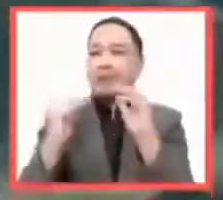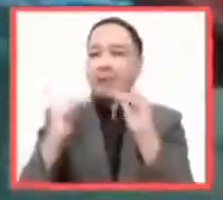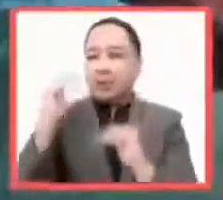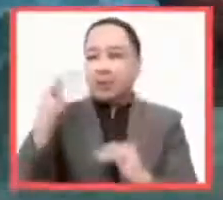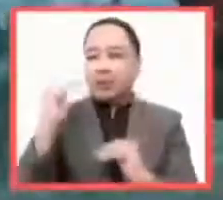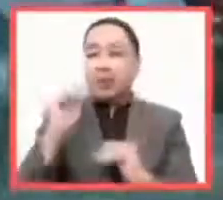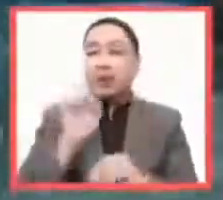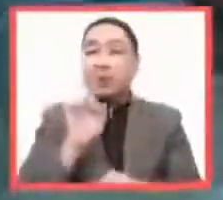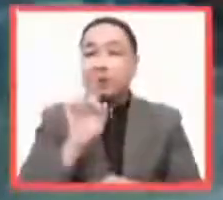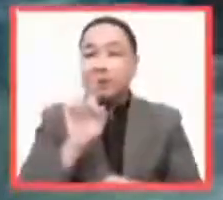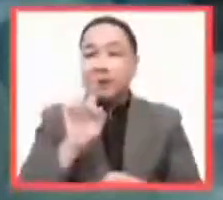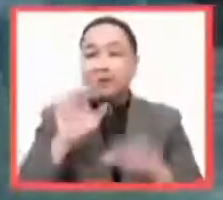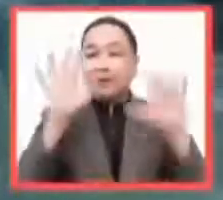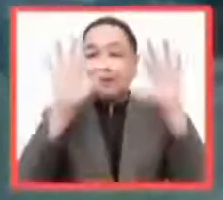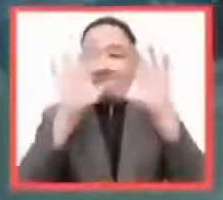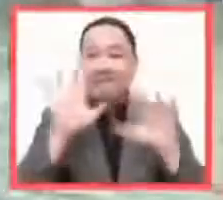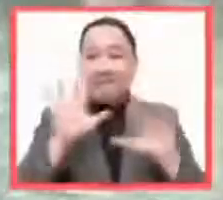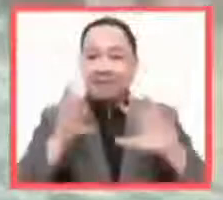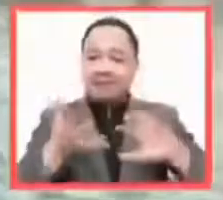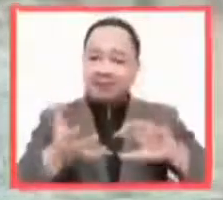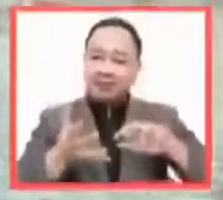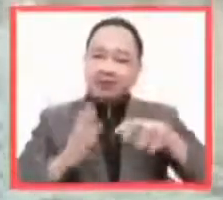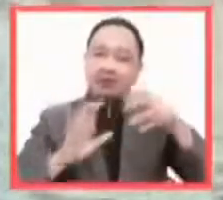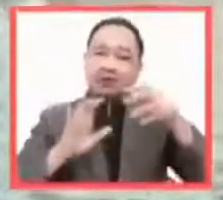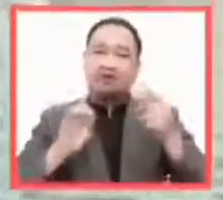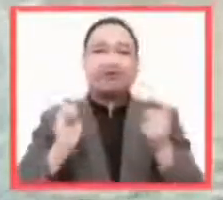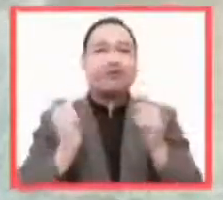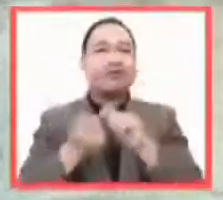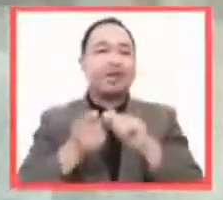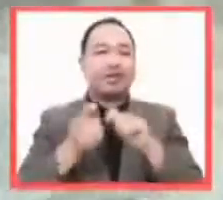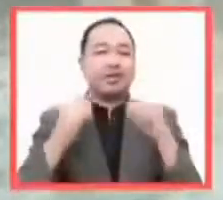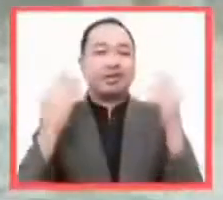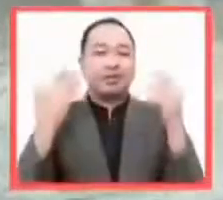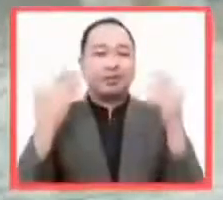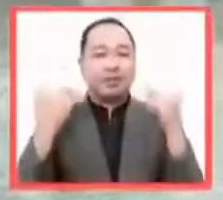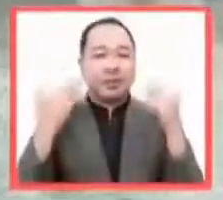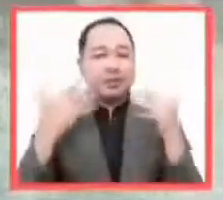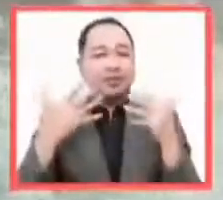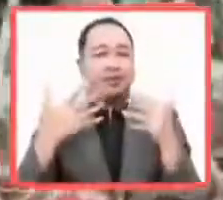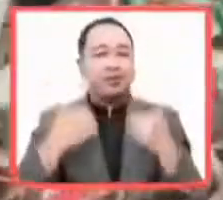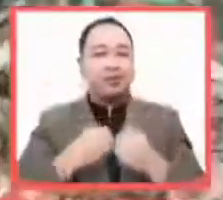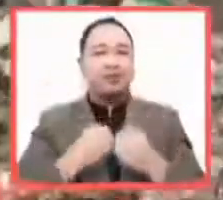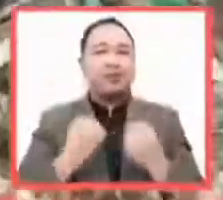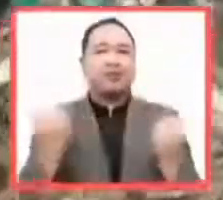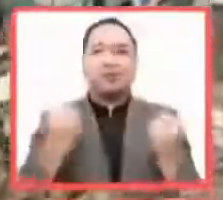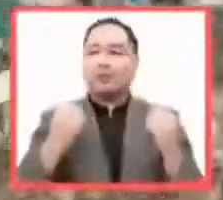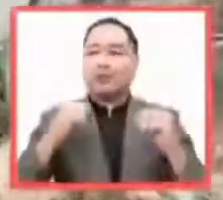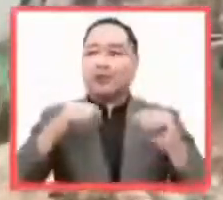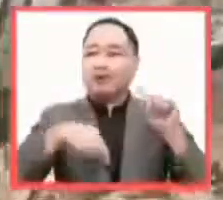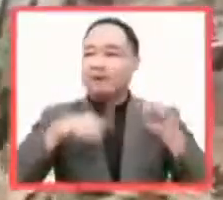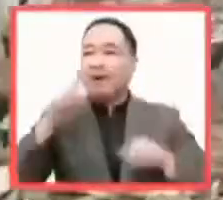also exposed the varying vulnerabilities of countries around the globe.